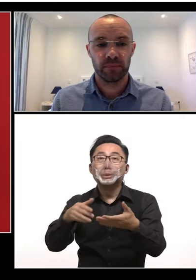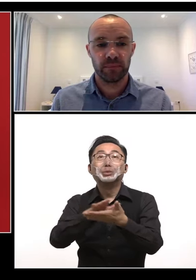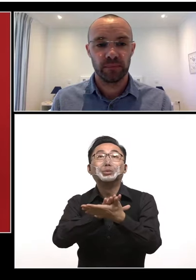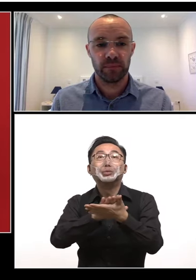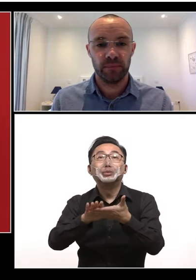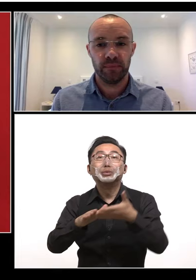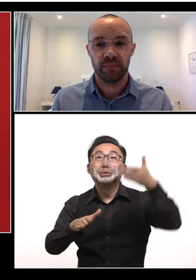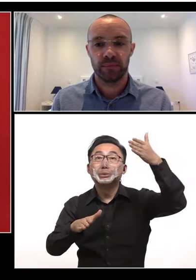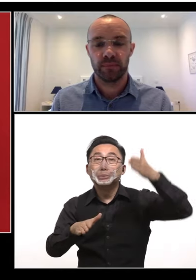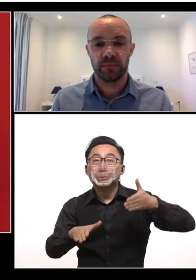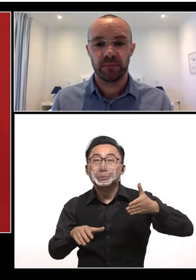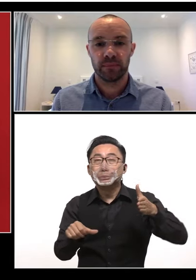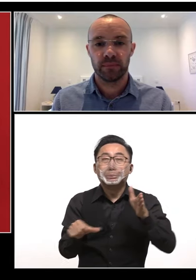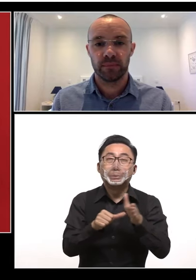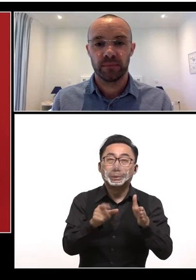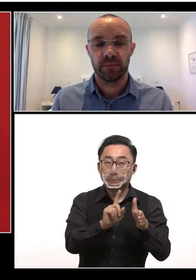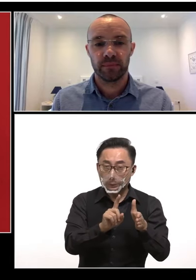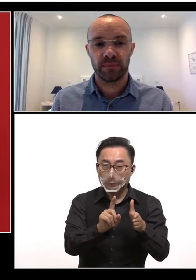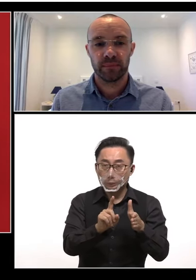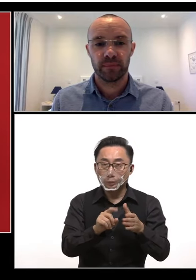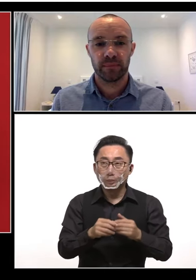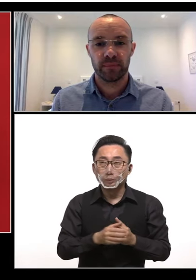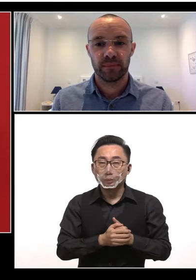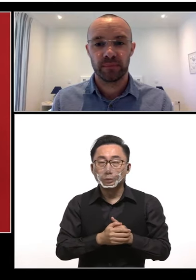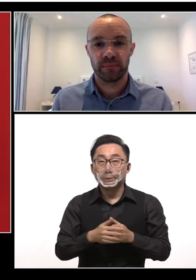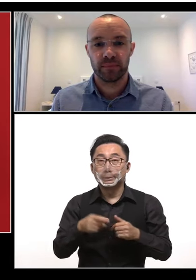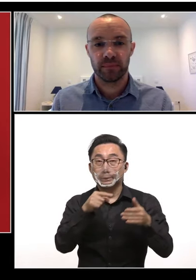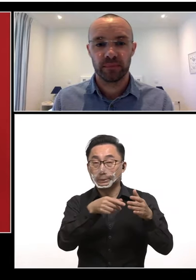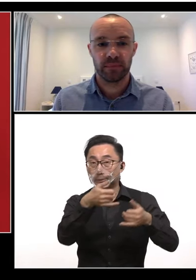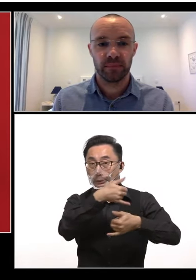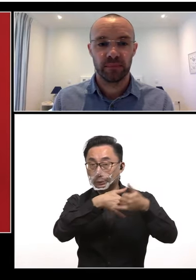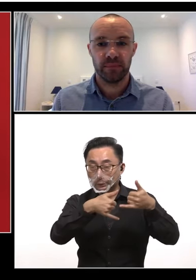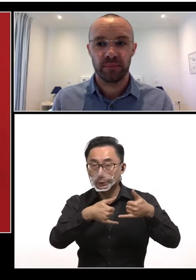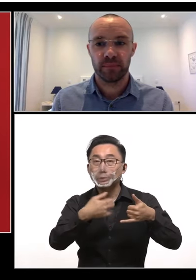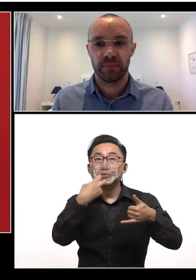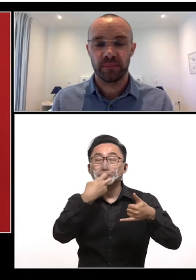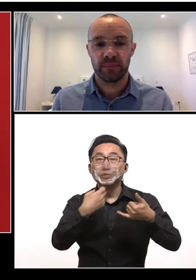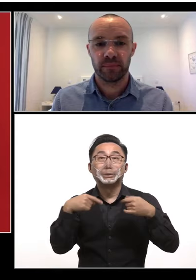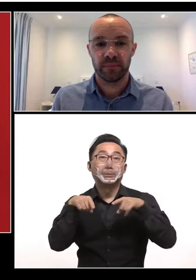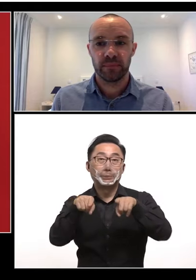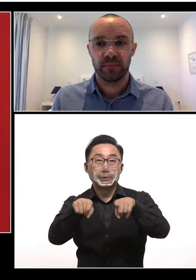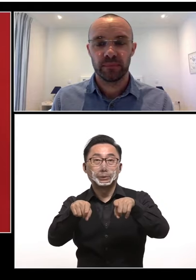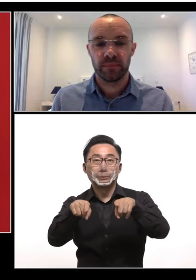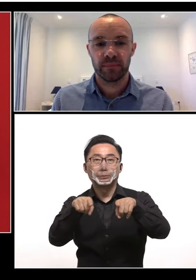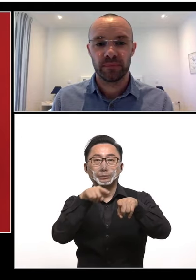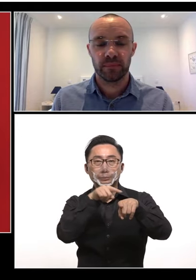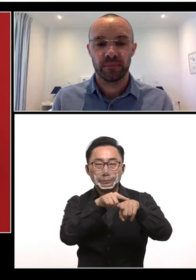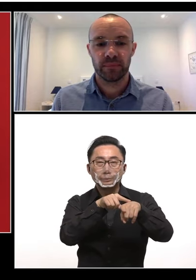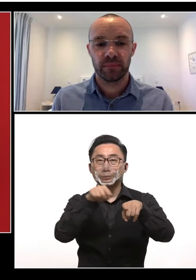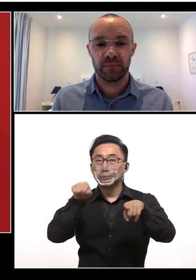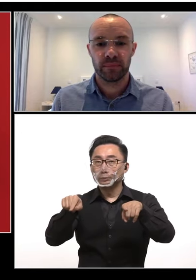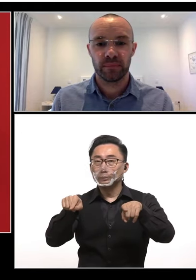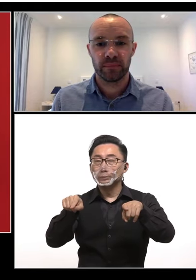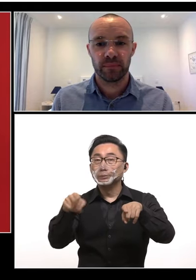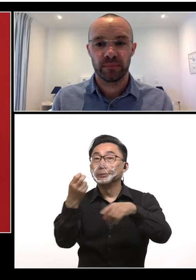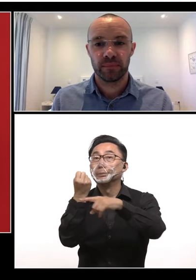So this play is a bilingual piece of theatre. So we have to think about the challenges of